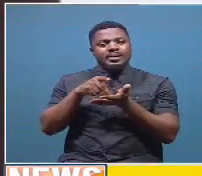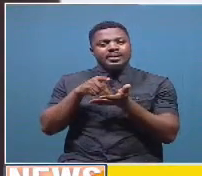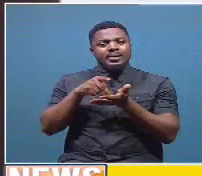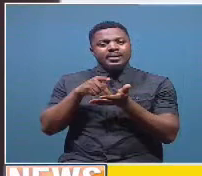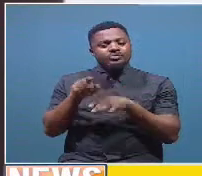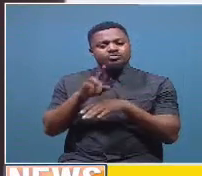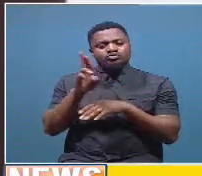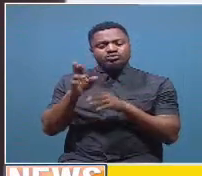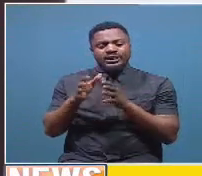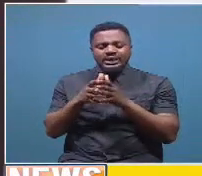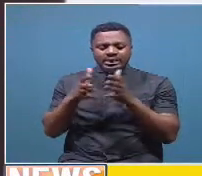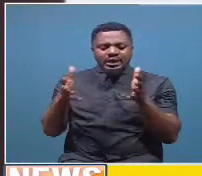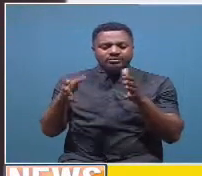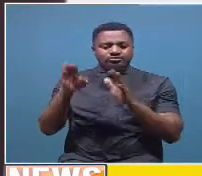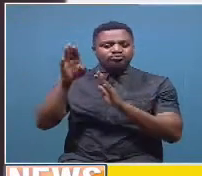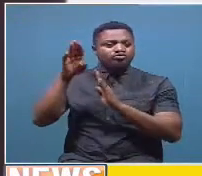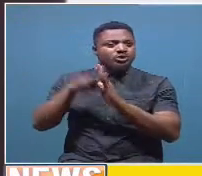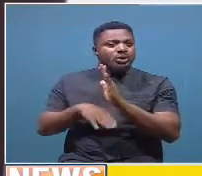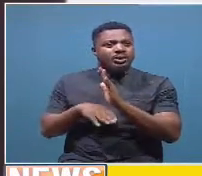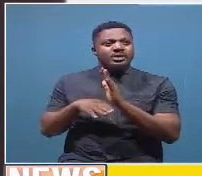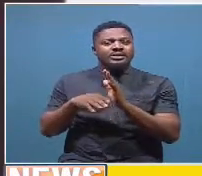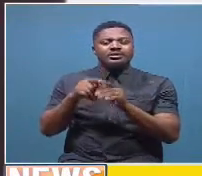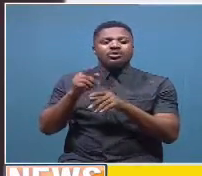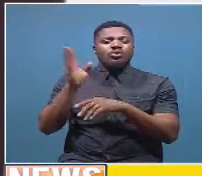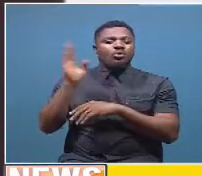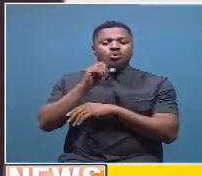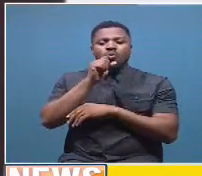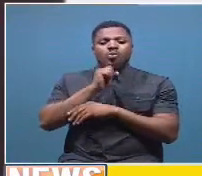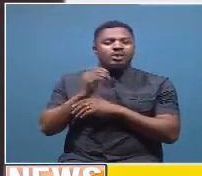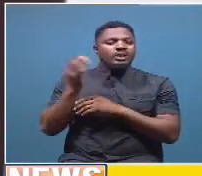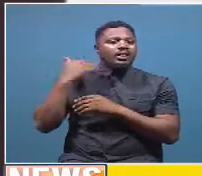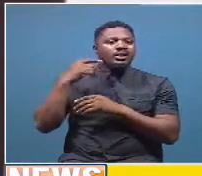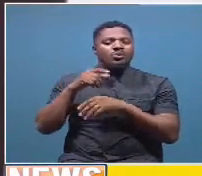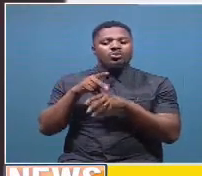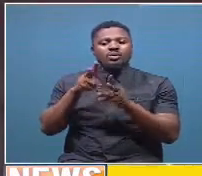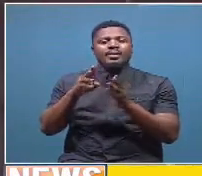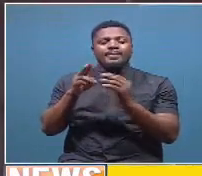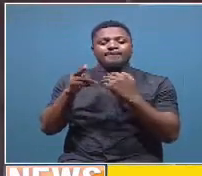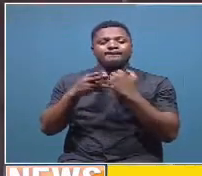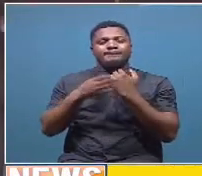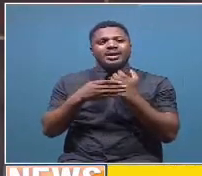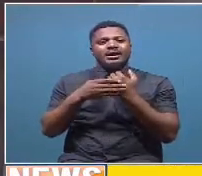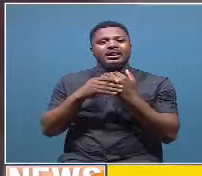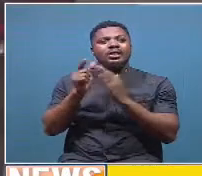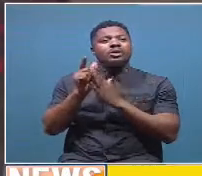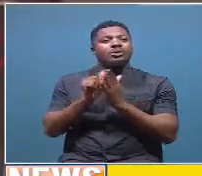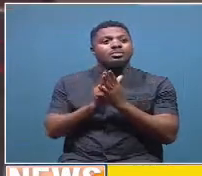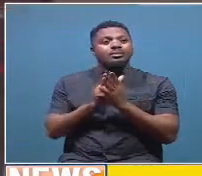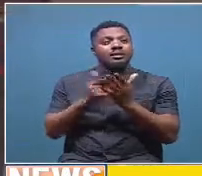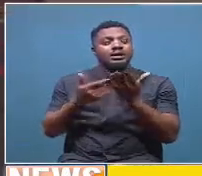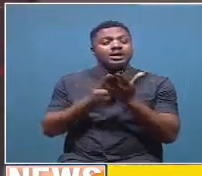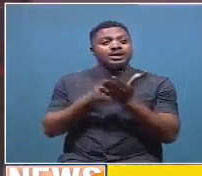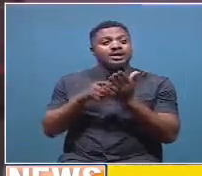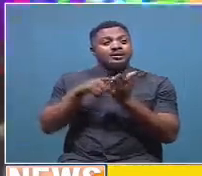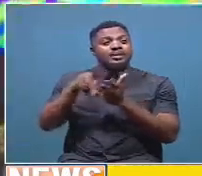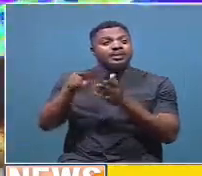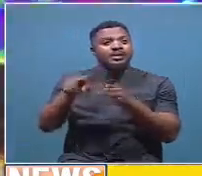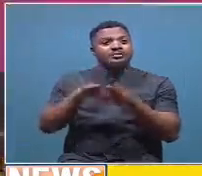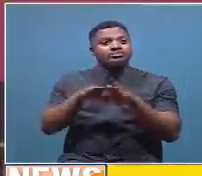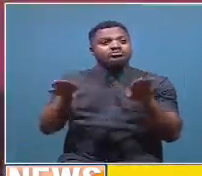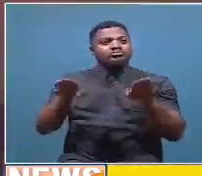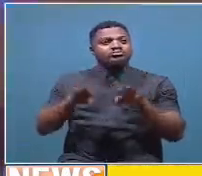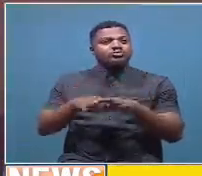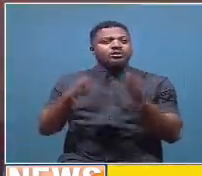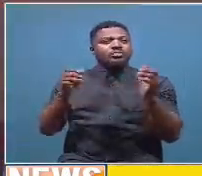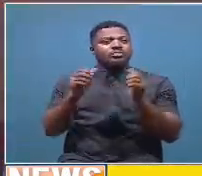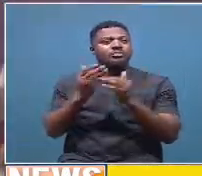to massively reduce the traditionally unbanked population. The Ghana Pay platform is a collaboration between